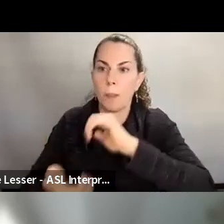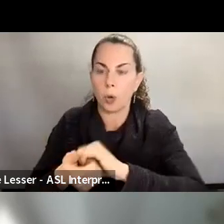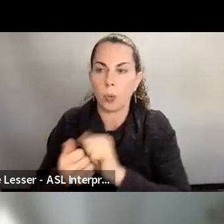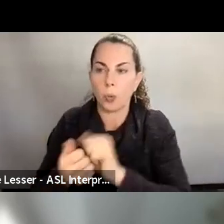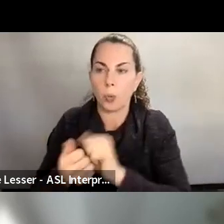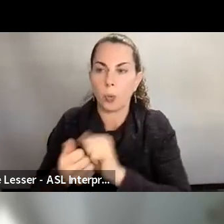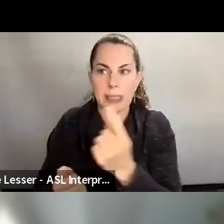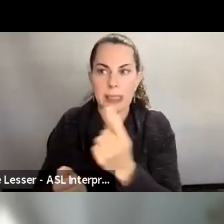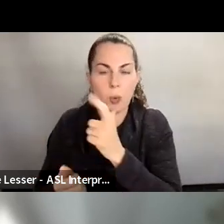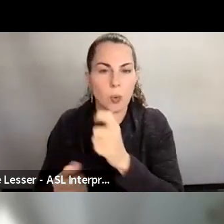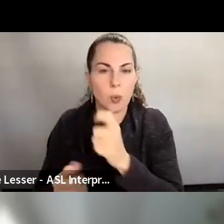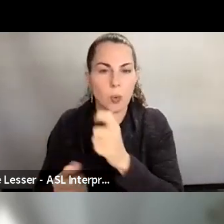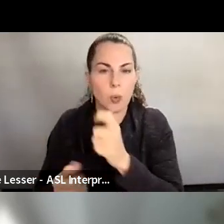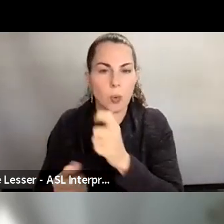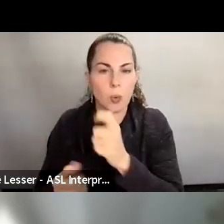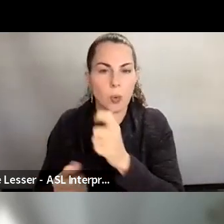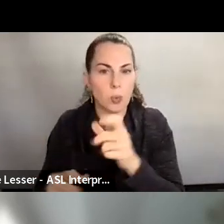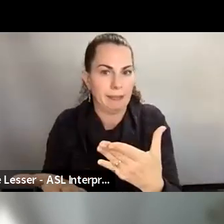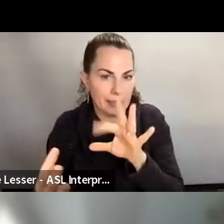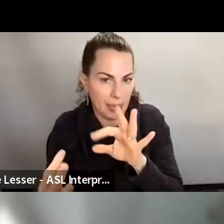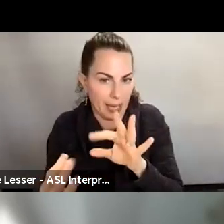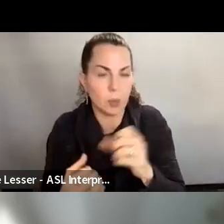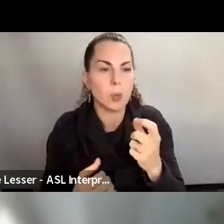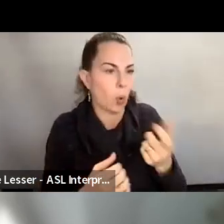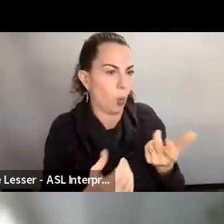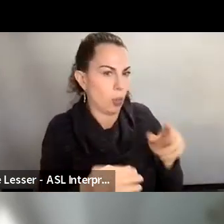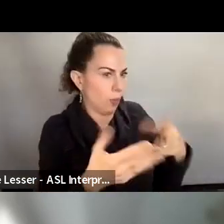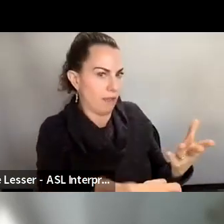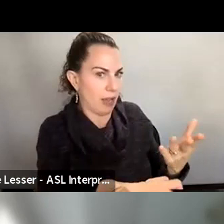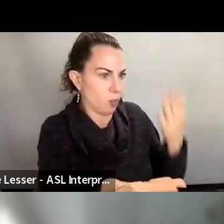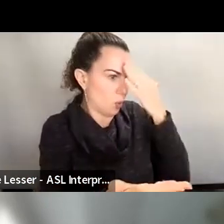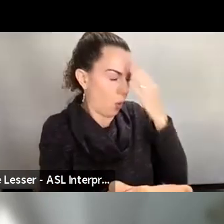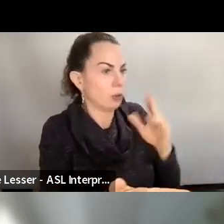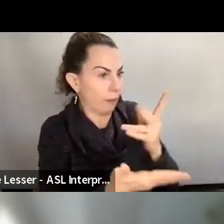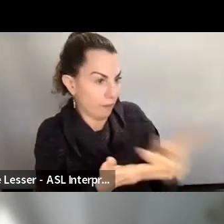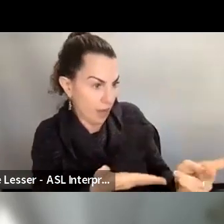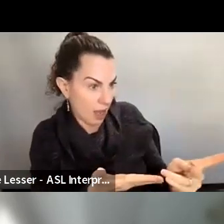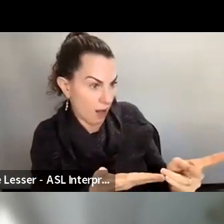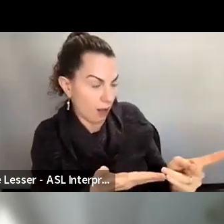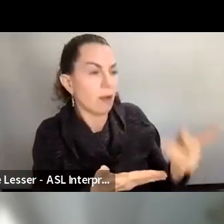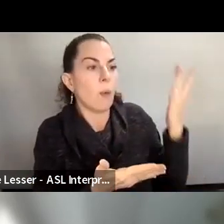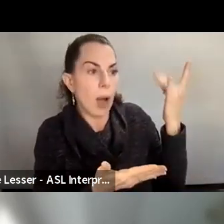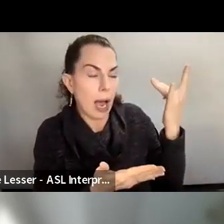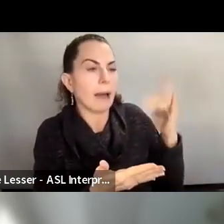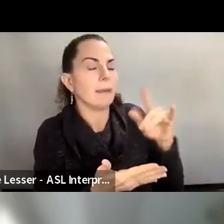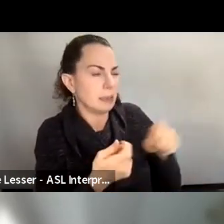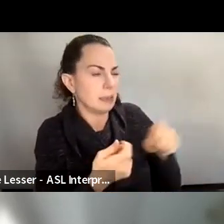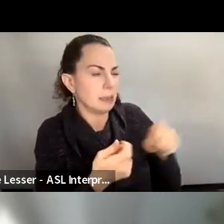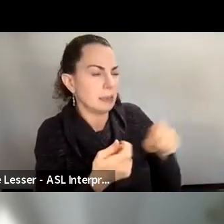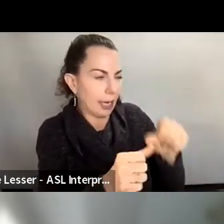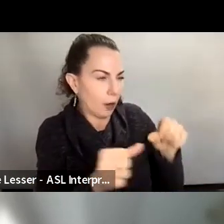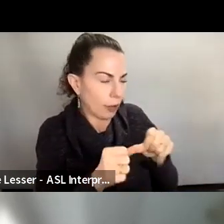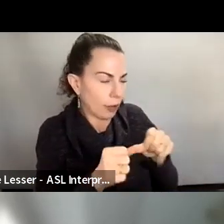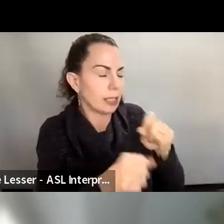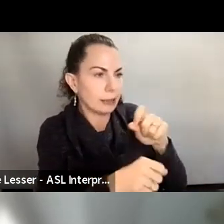left with a failing grade, but they actually understand that this is the areas that they need to work on, or this is the issues